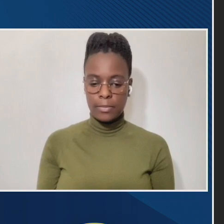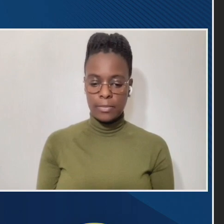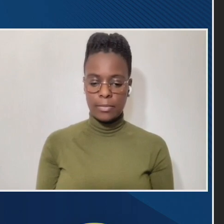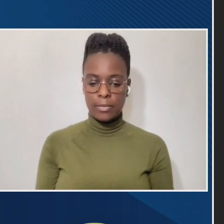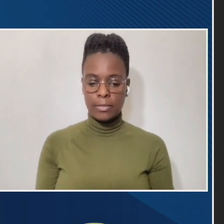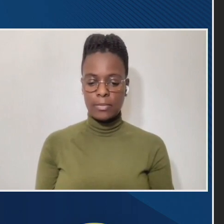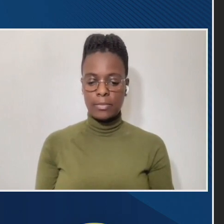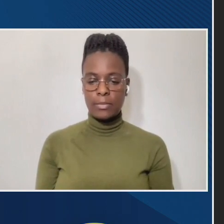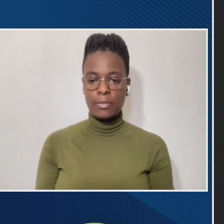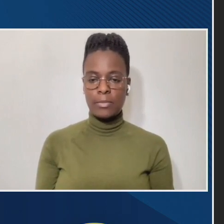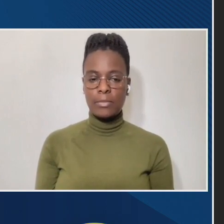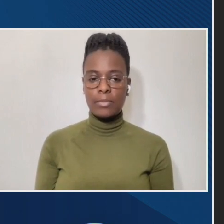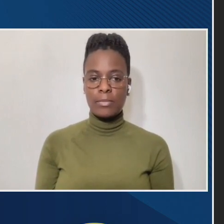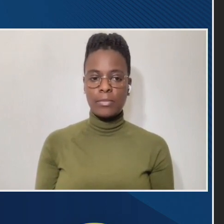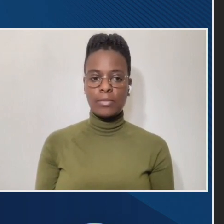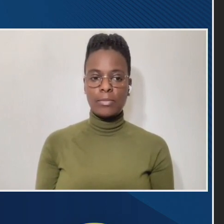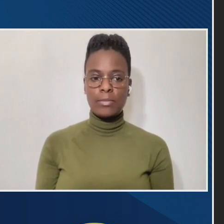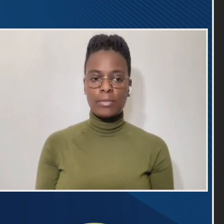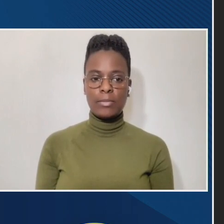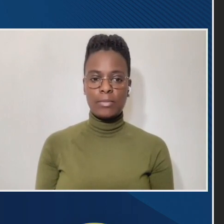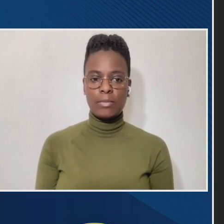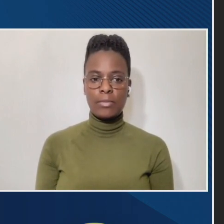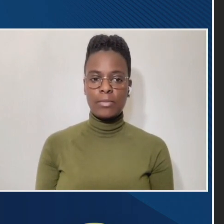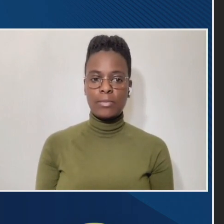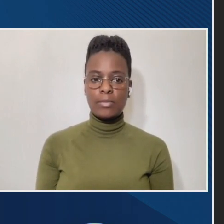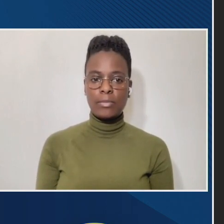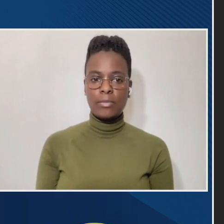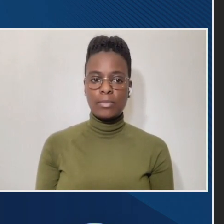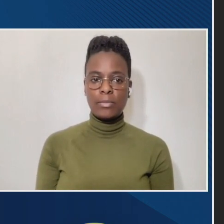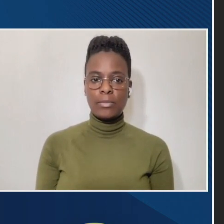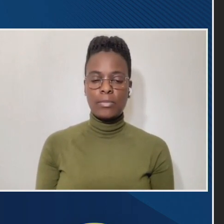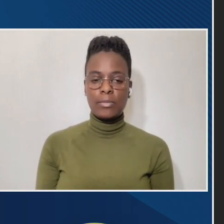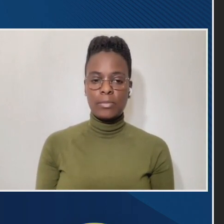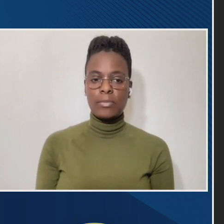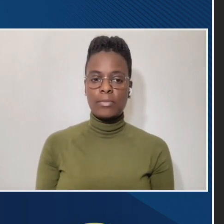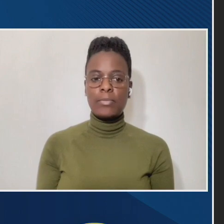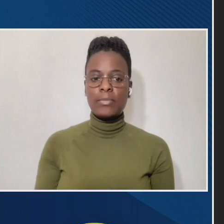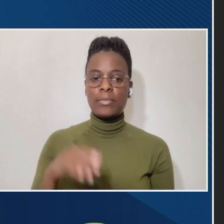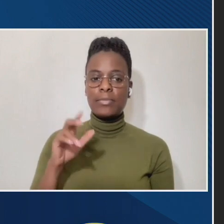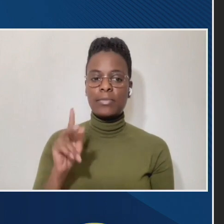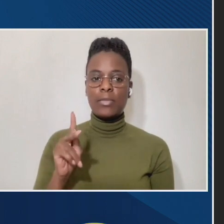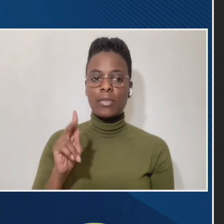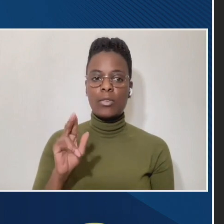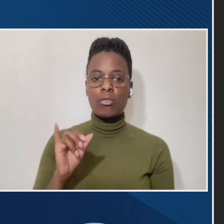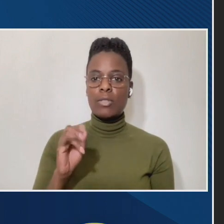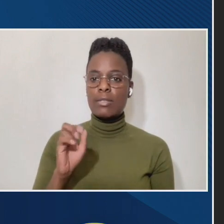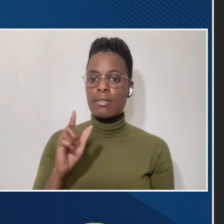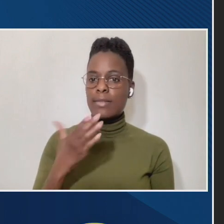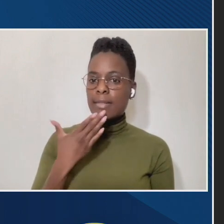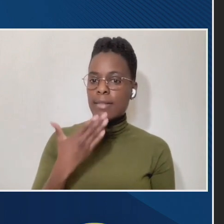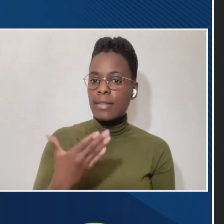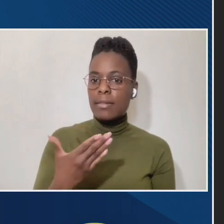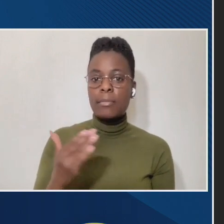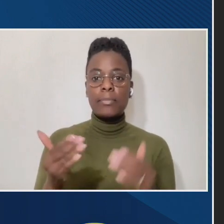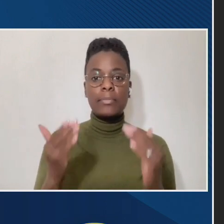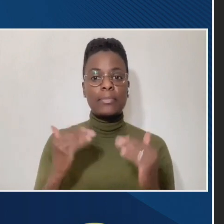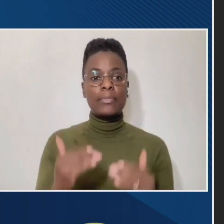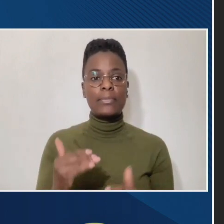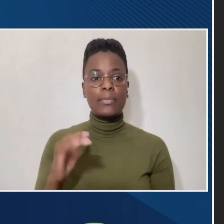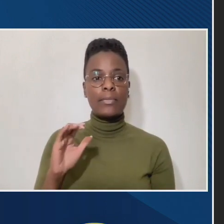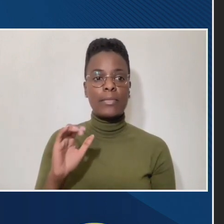site within the chat if anyone would like. But that is something that I do not think that we could strike since it's set